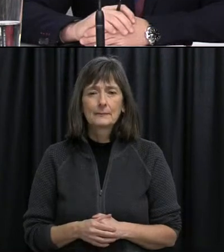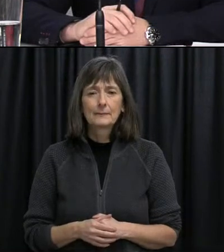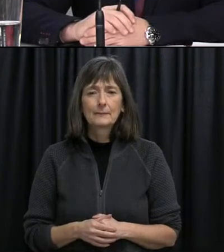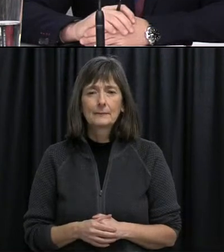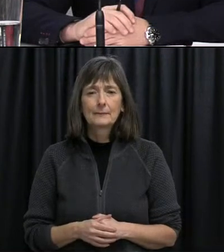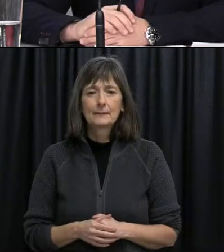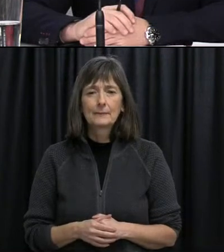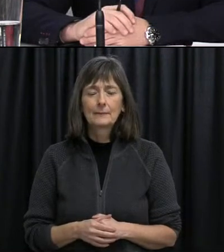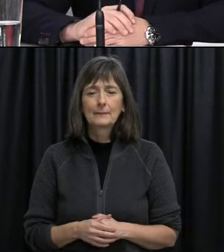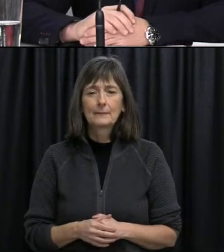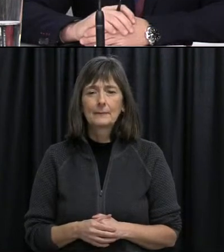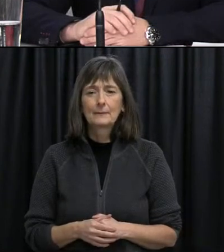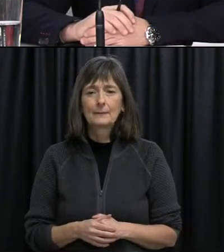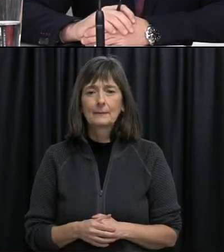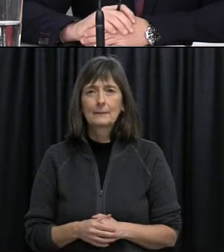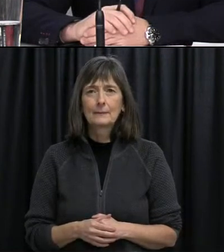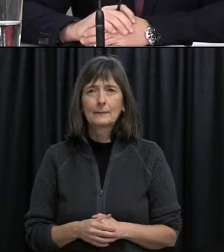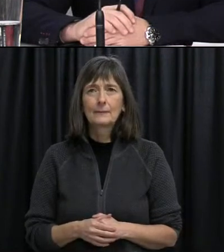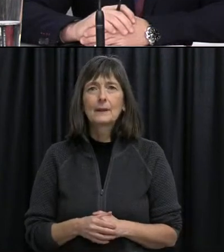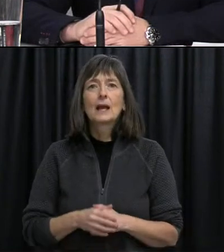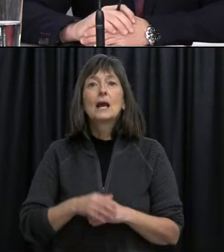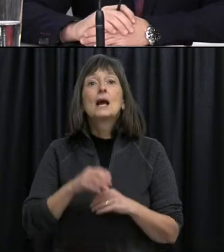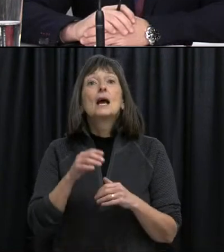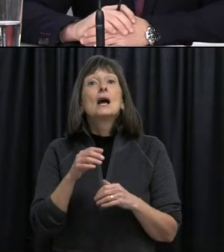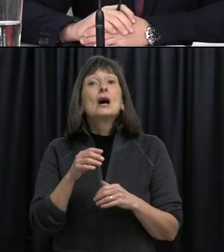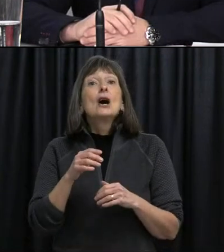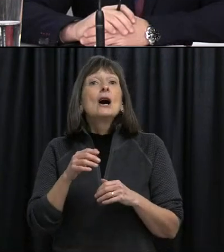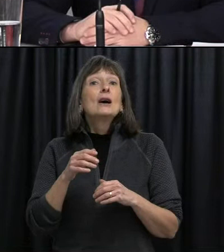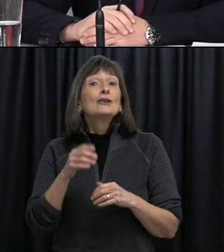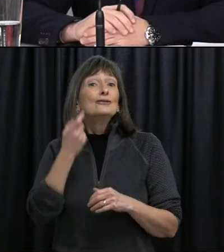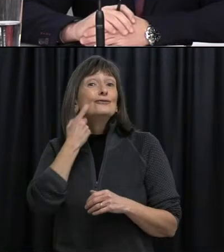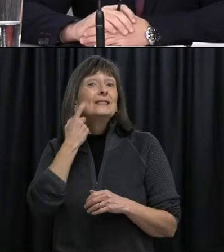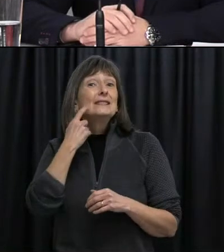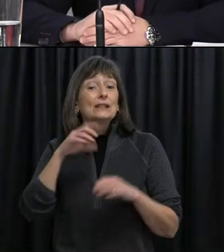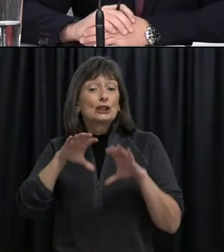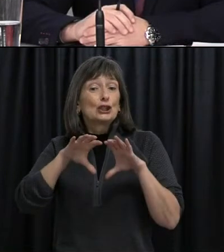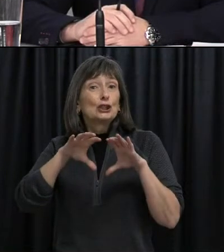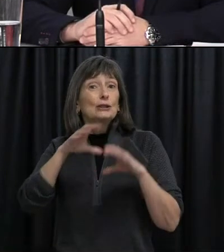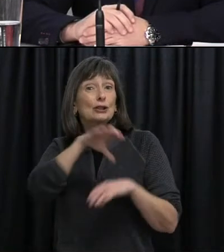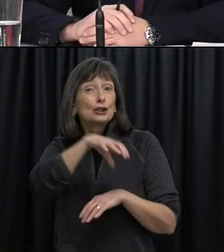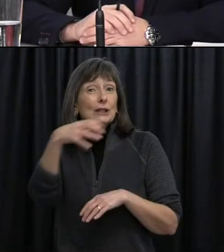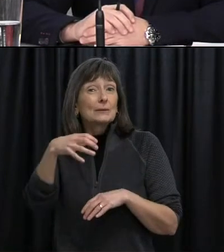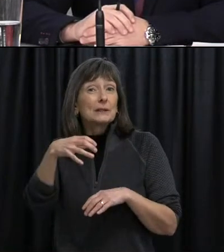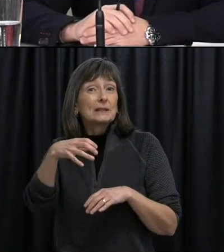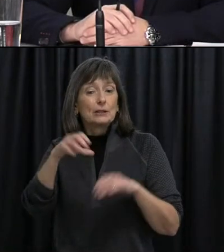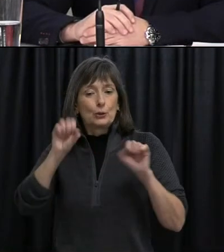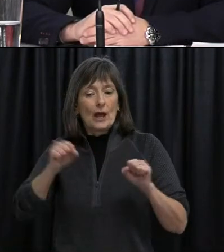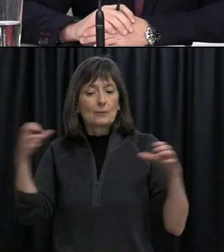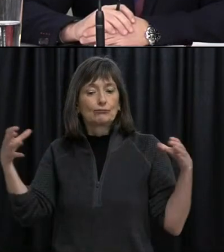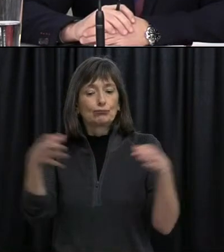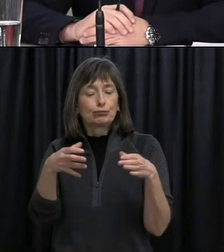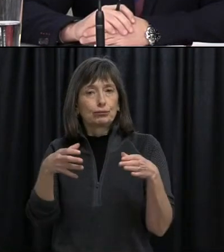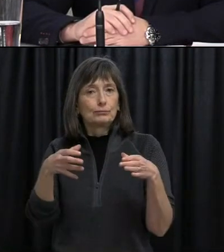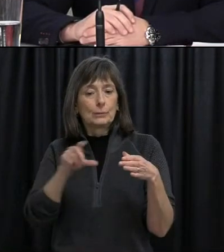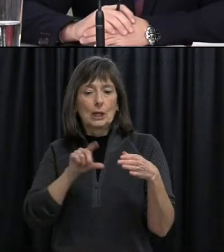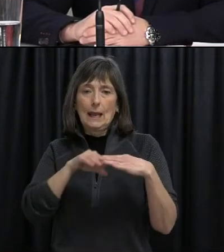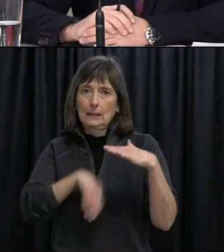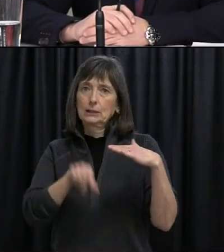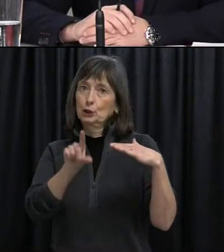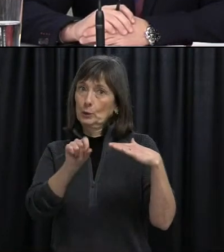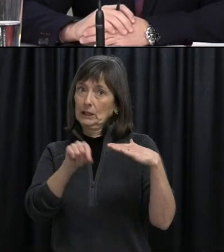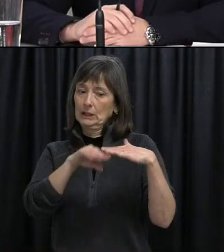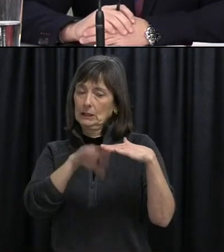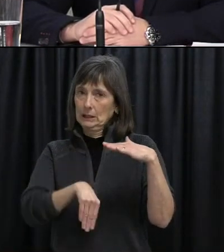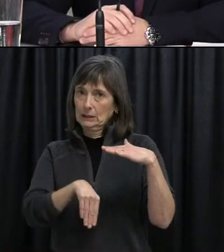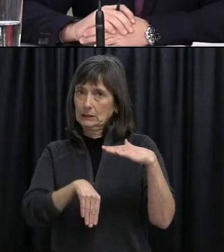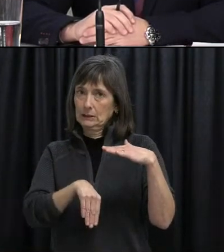The 20-person cap on informal gathering that was implemented just before Christmas, is that going to be the case for